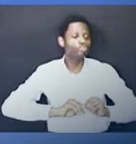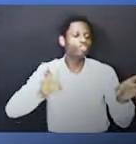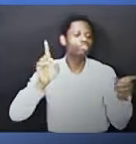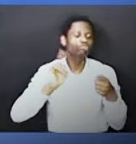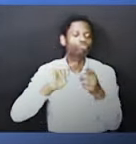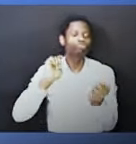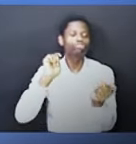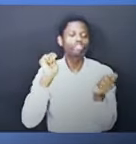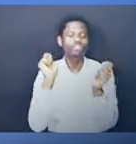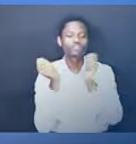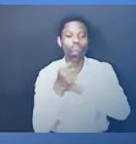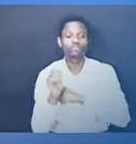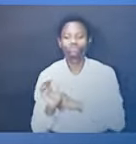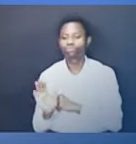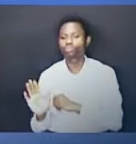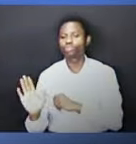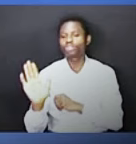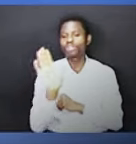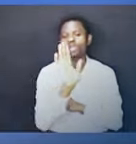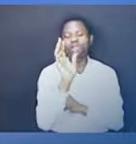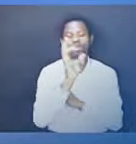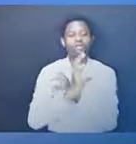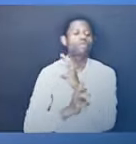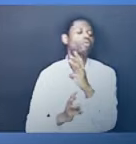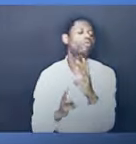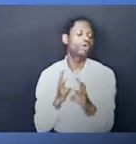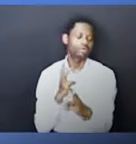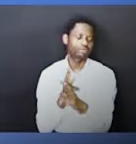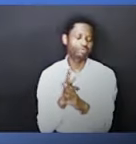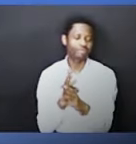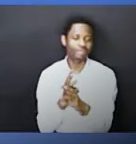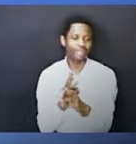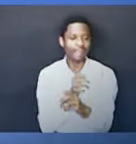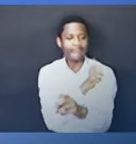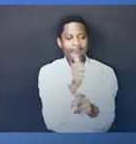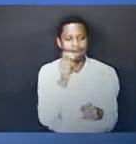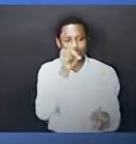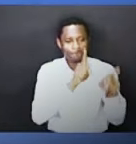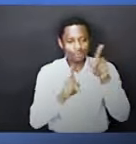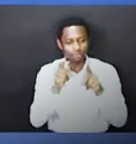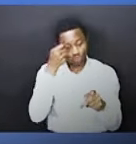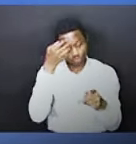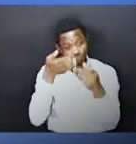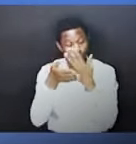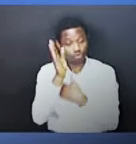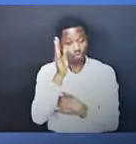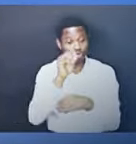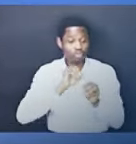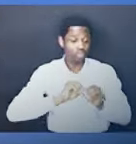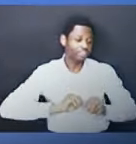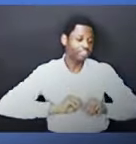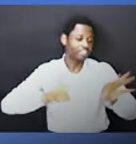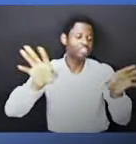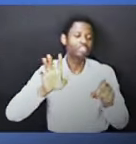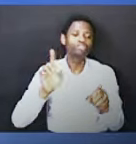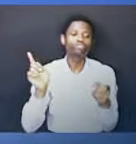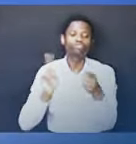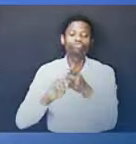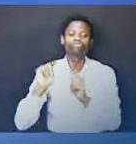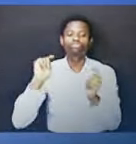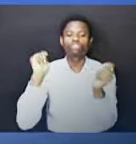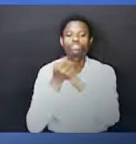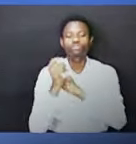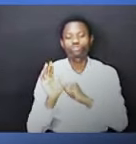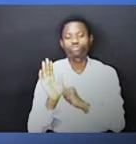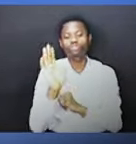world. A people of God unleashed to transform their world. What we sought